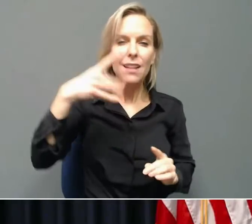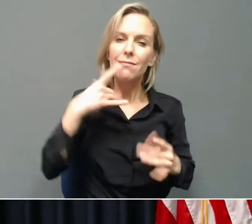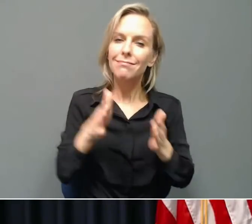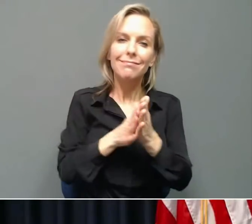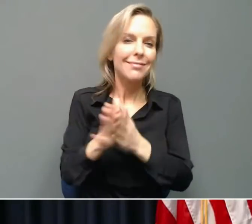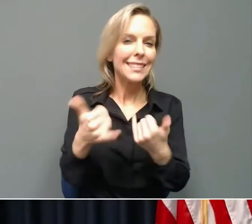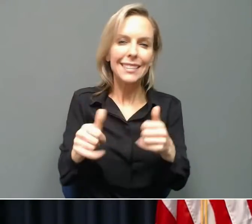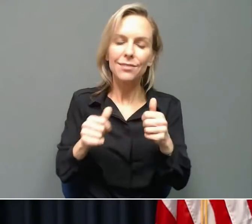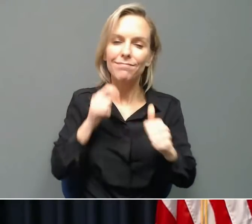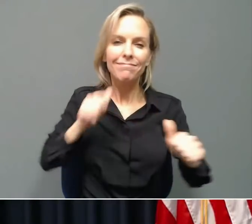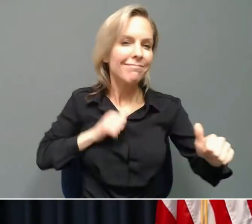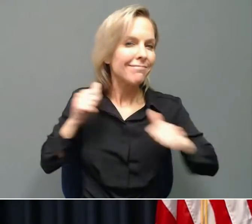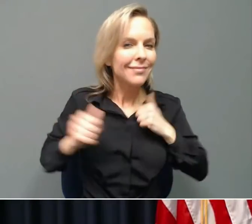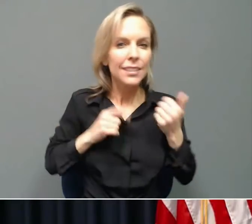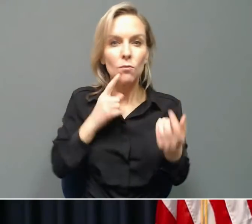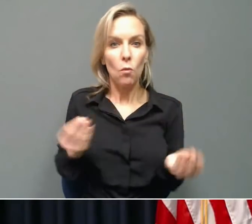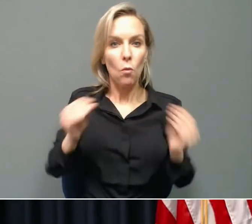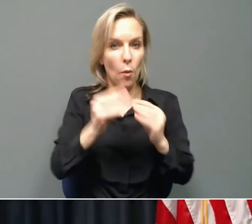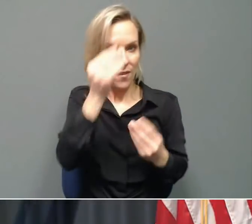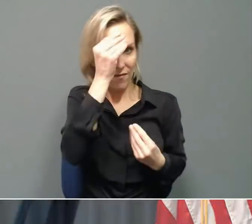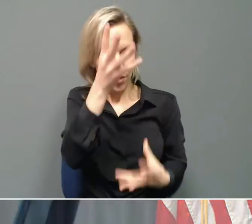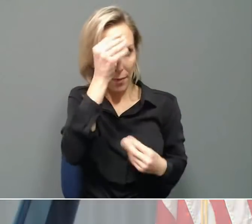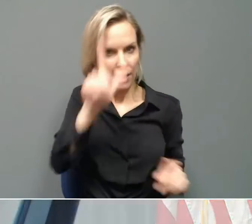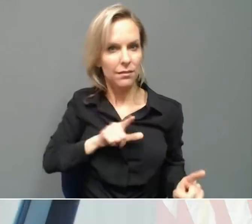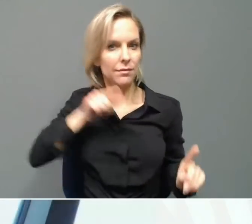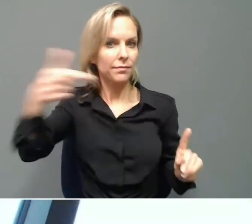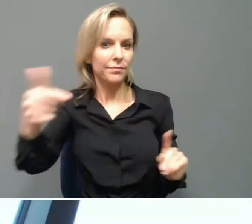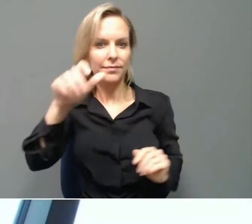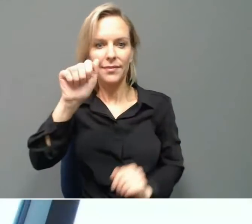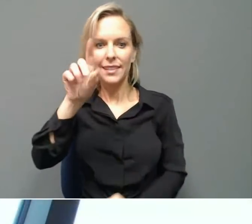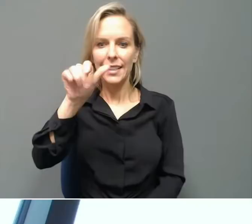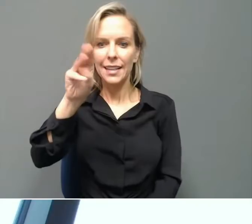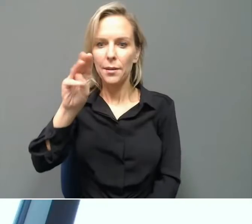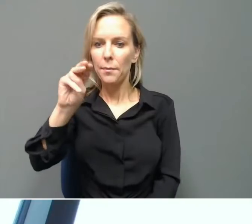these changes, let's go to Adam Mather.